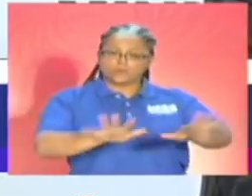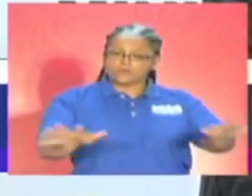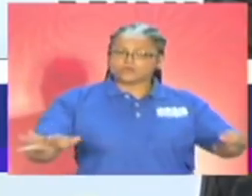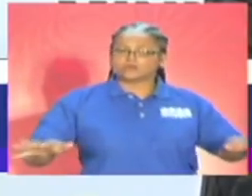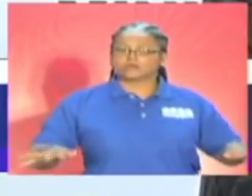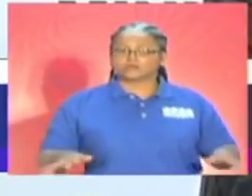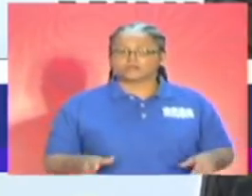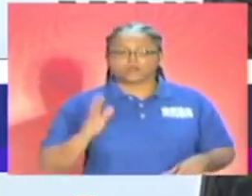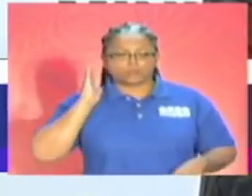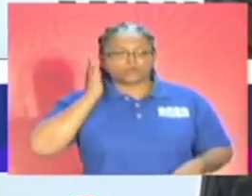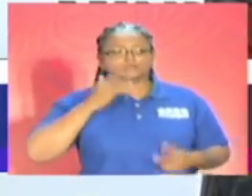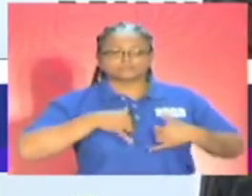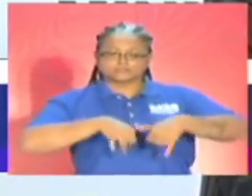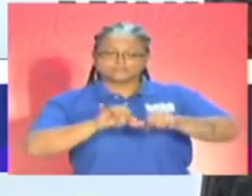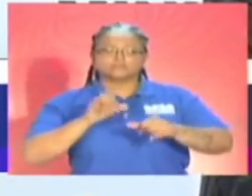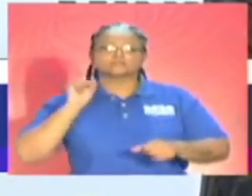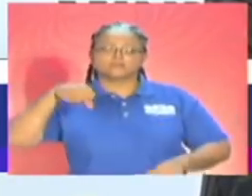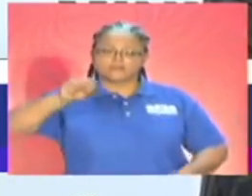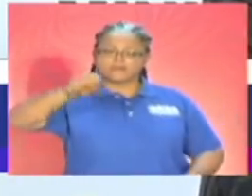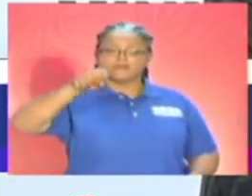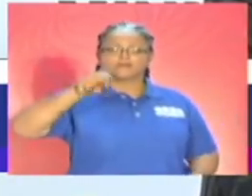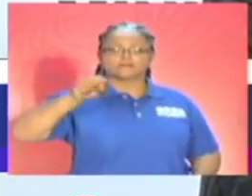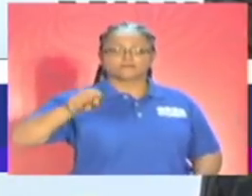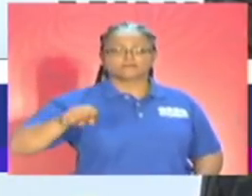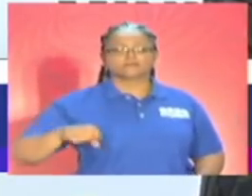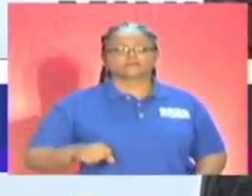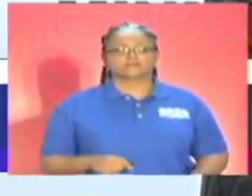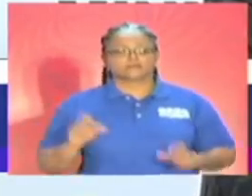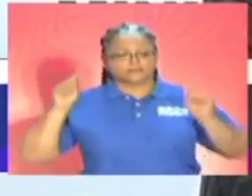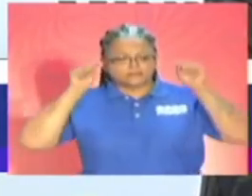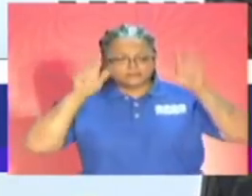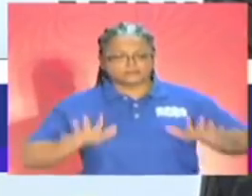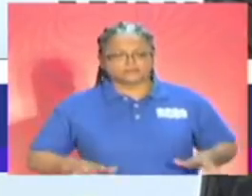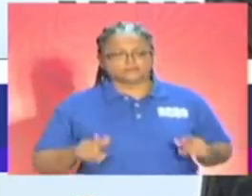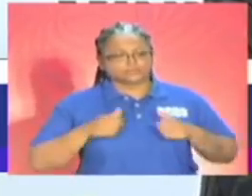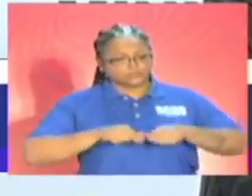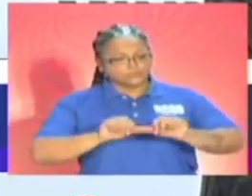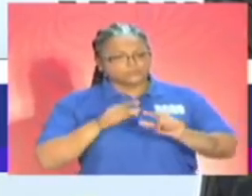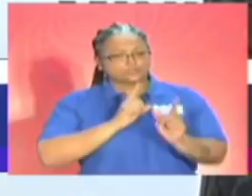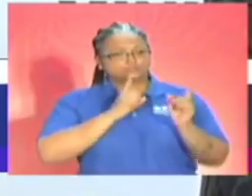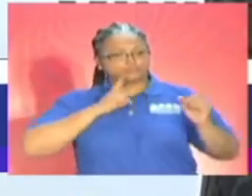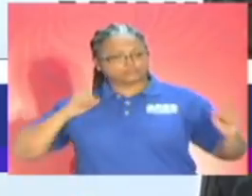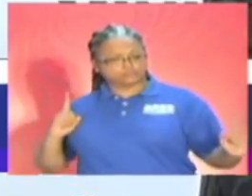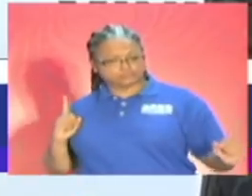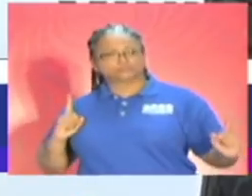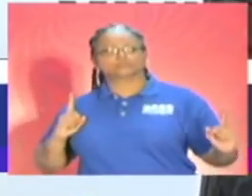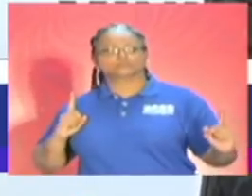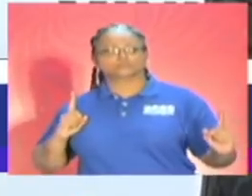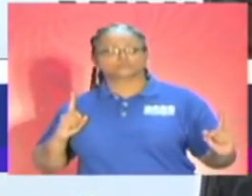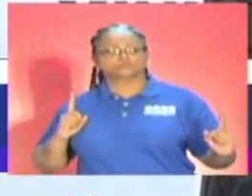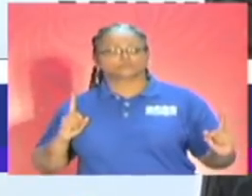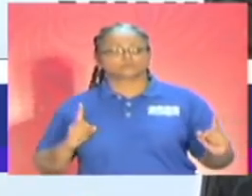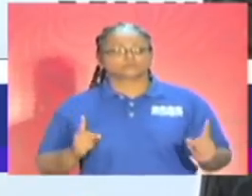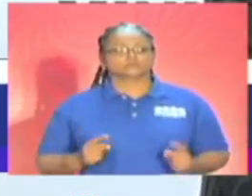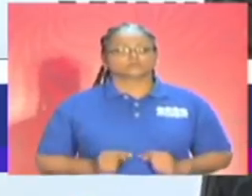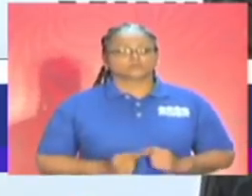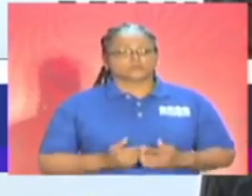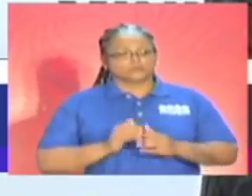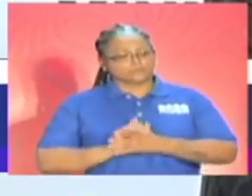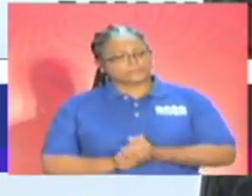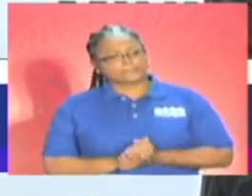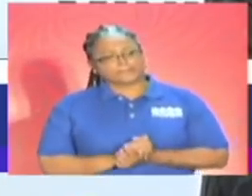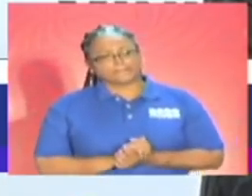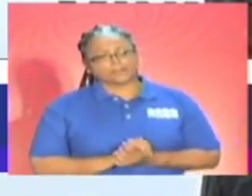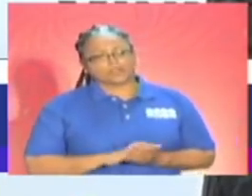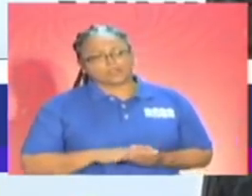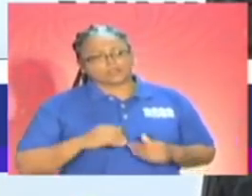terms of test, treat, isolate, which is the WHO strategy. So we are continuing that, and it has been going on throughout the